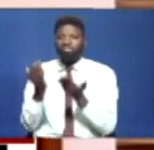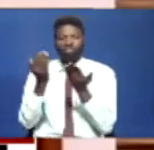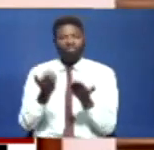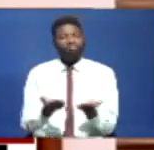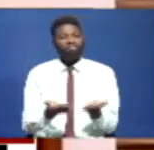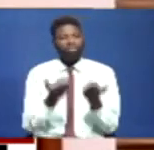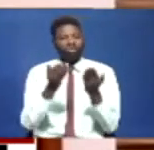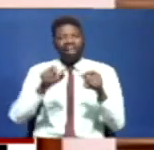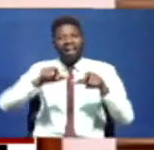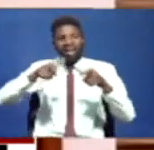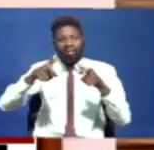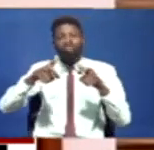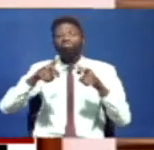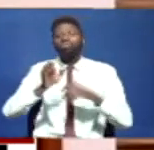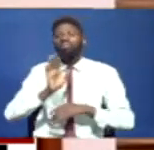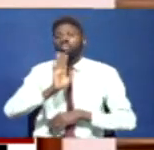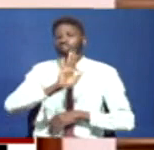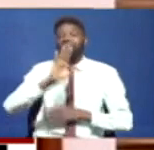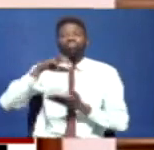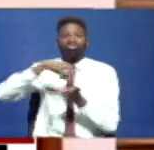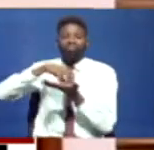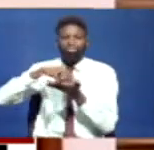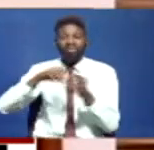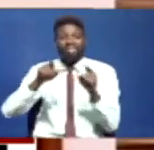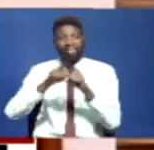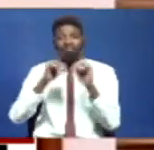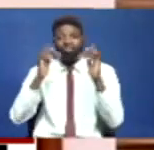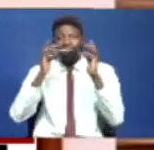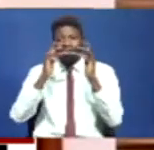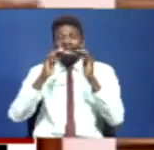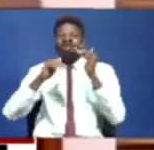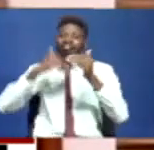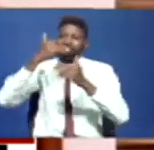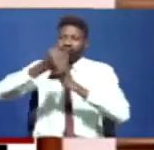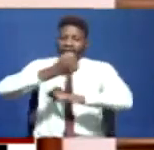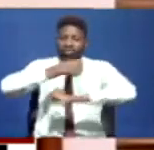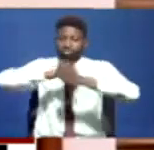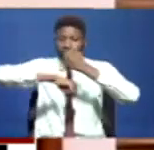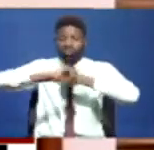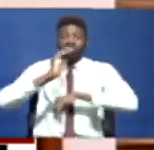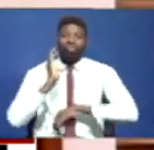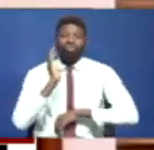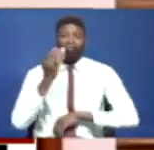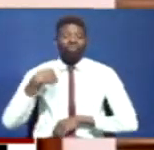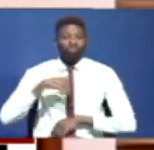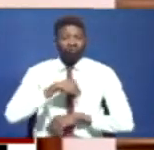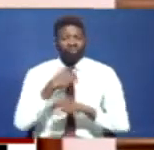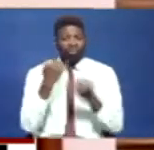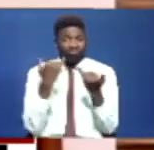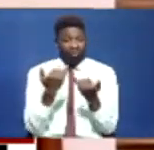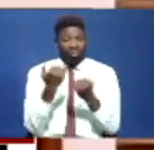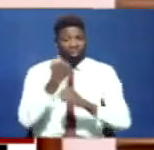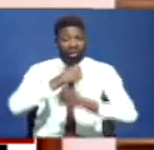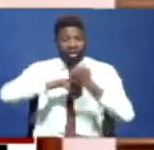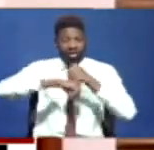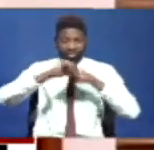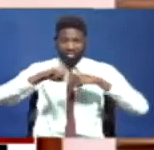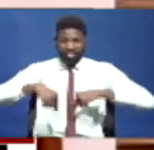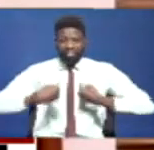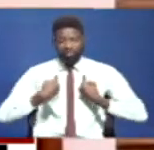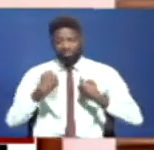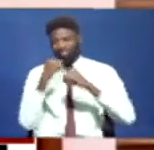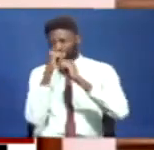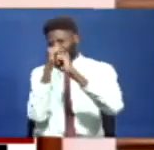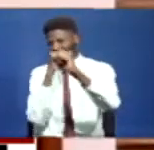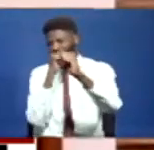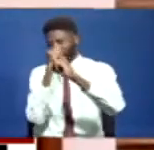studios, and our online is the next frontier. With the efforts we are putting in place, I foresee a